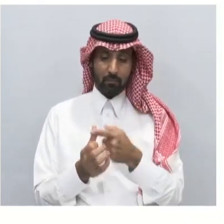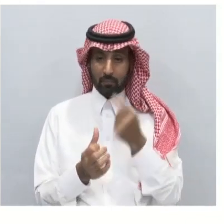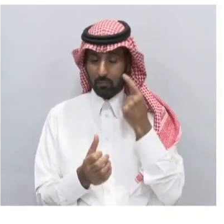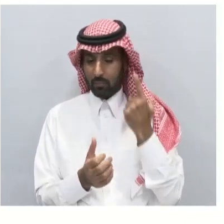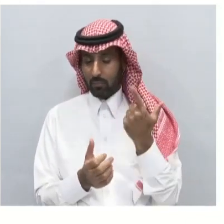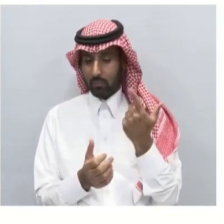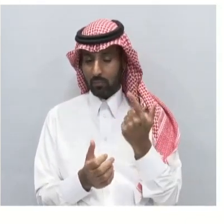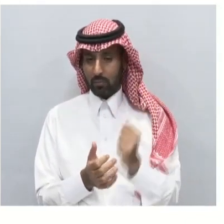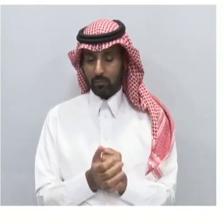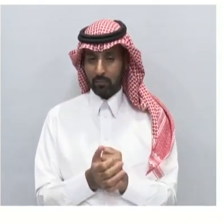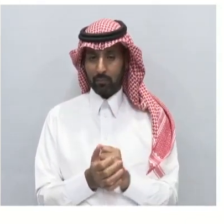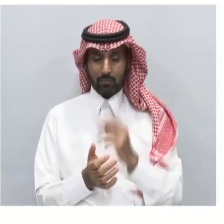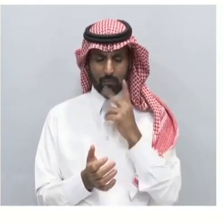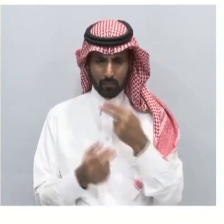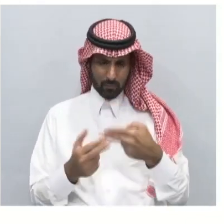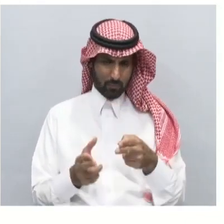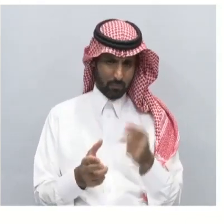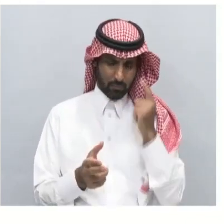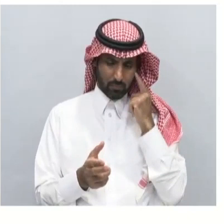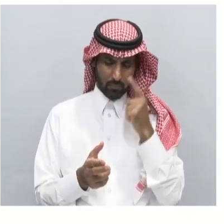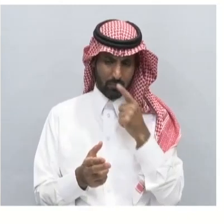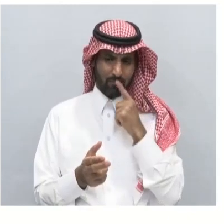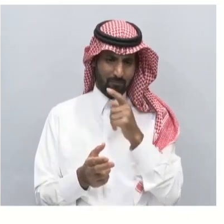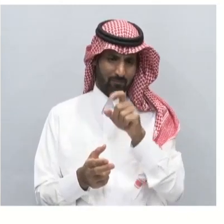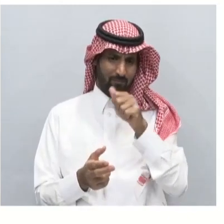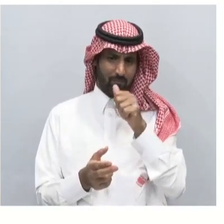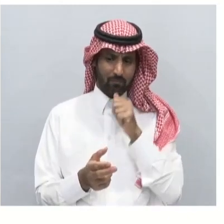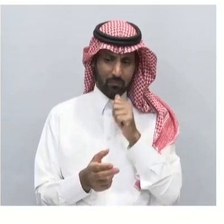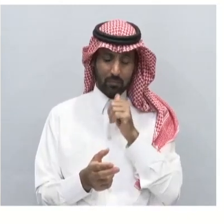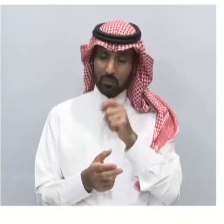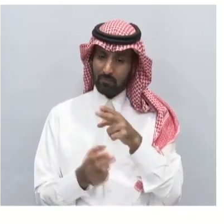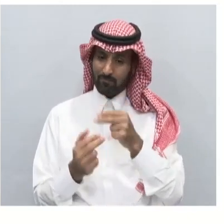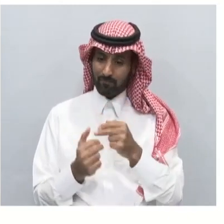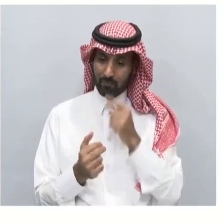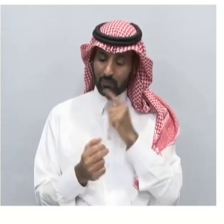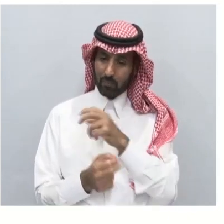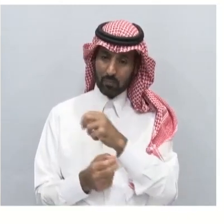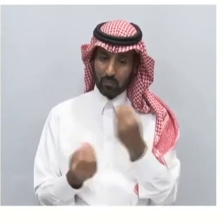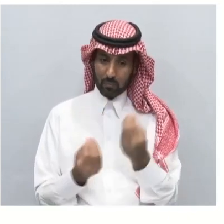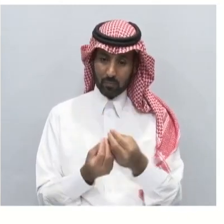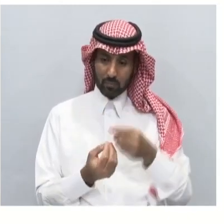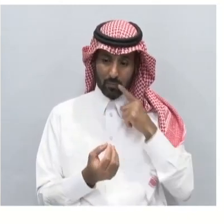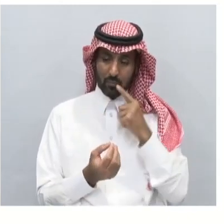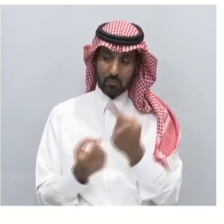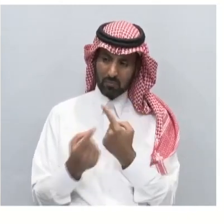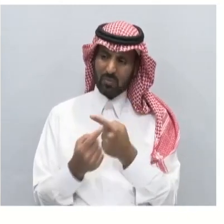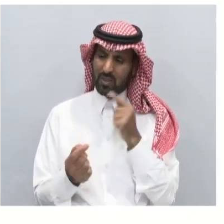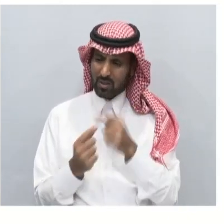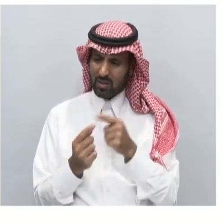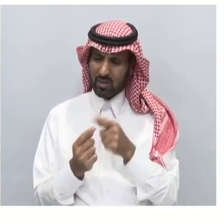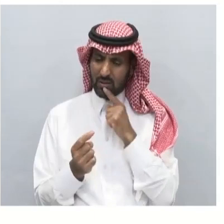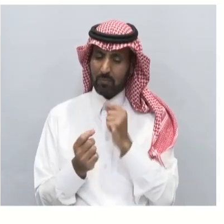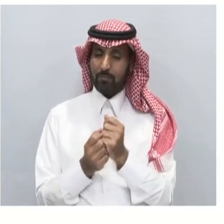idea, so in the beginning, I refused to take them. But they kept asking and